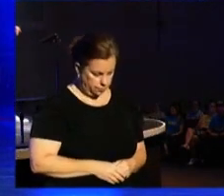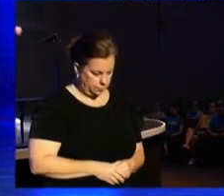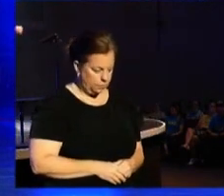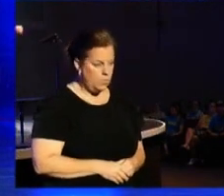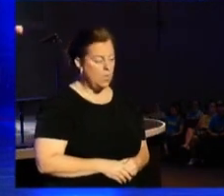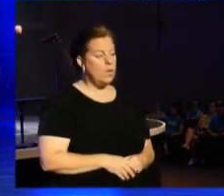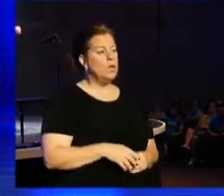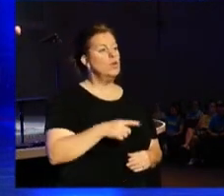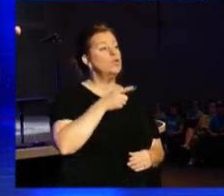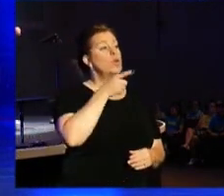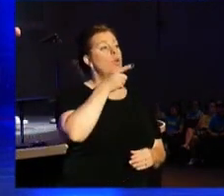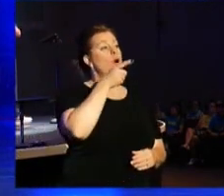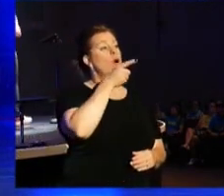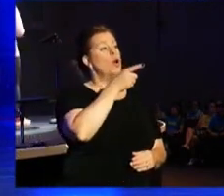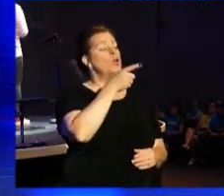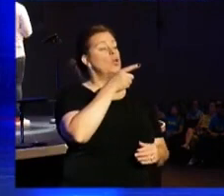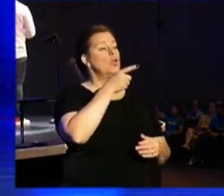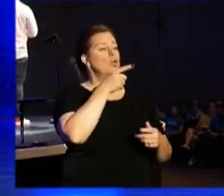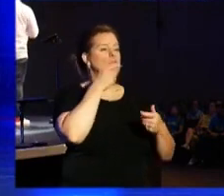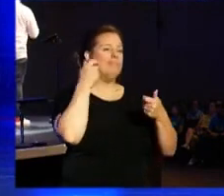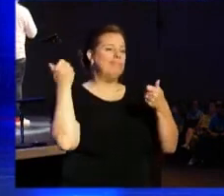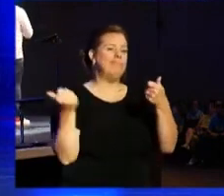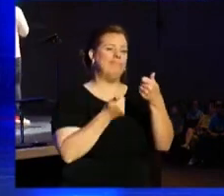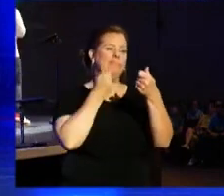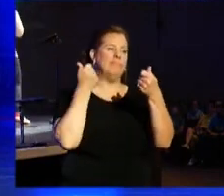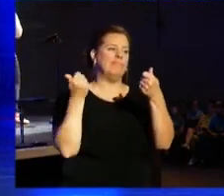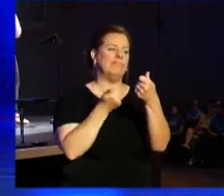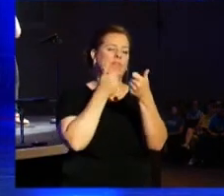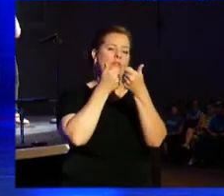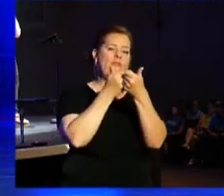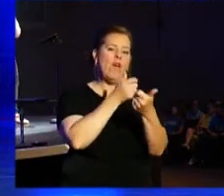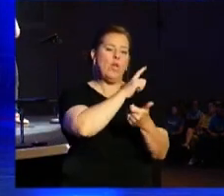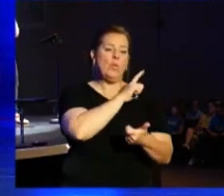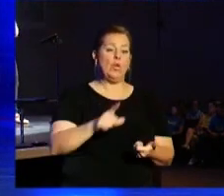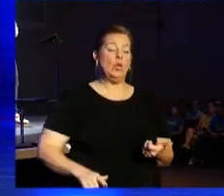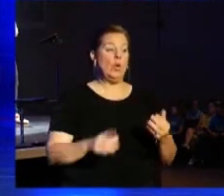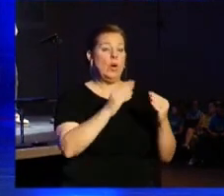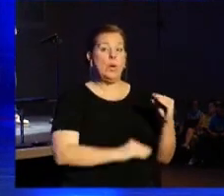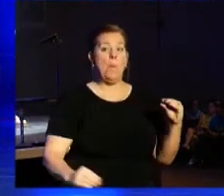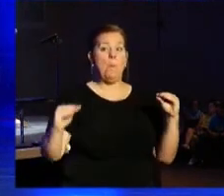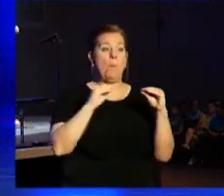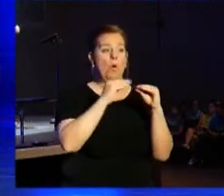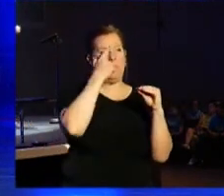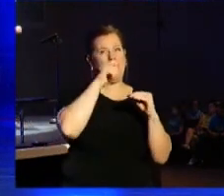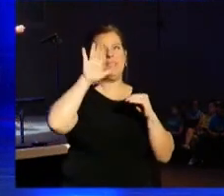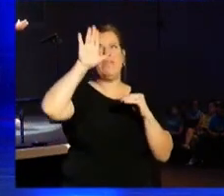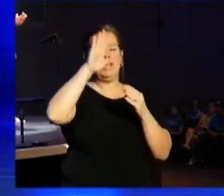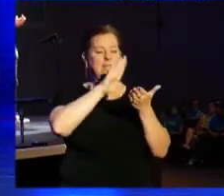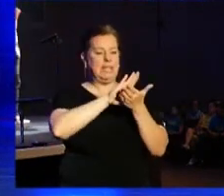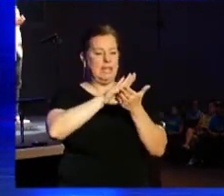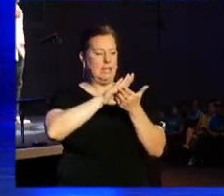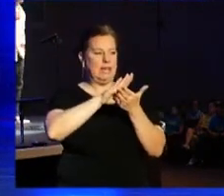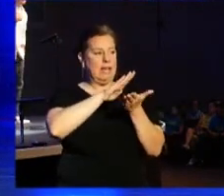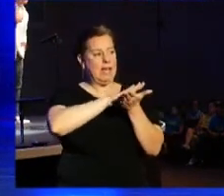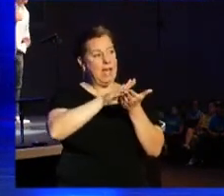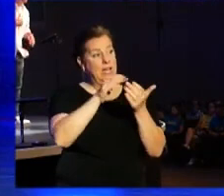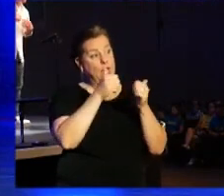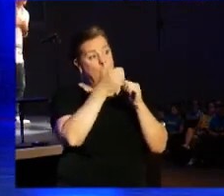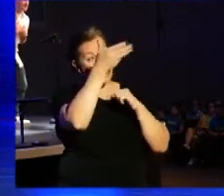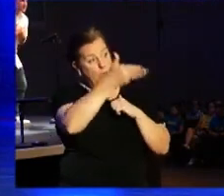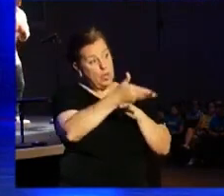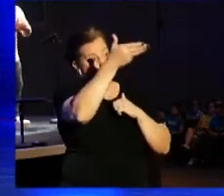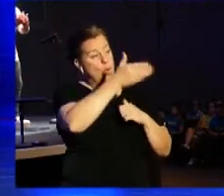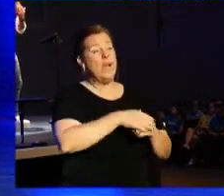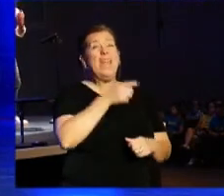of his kindness? When you understand how kind God is toward you, when you understand that he was kind even when